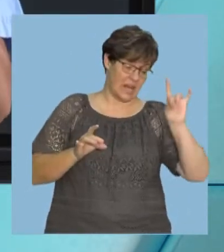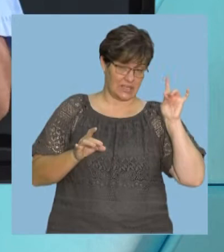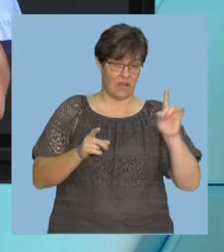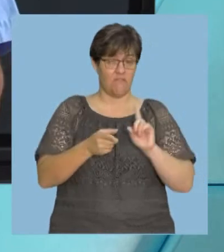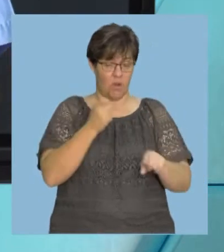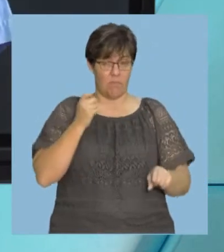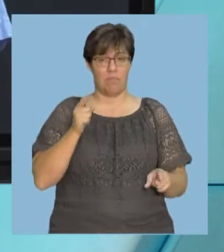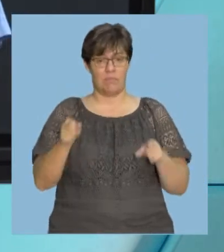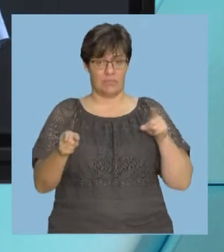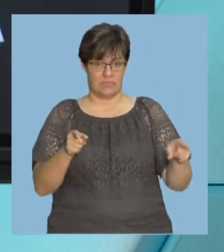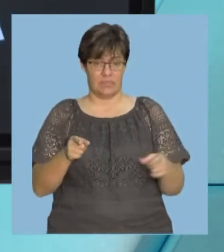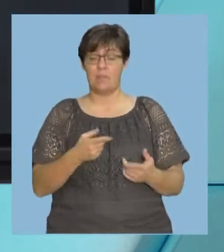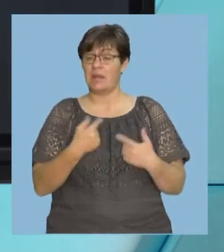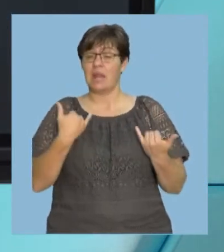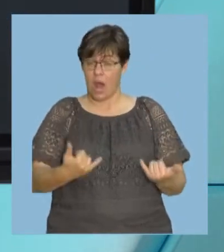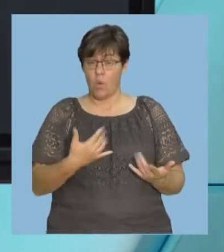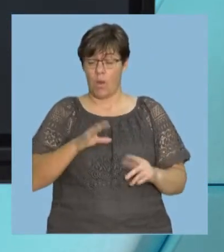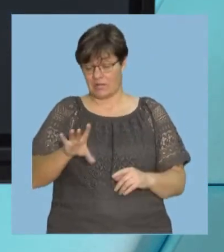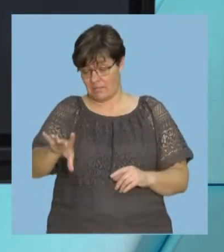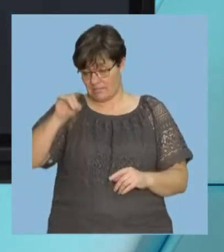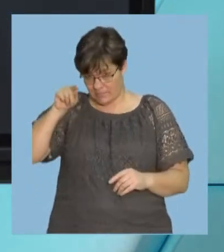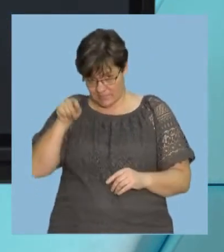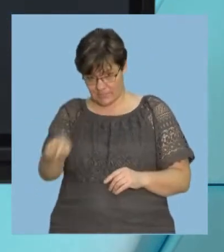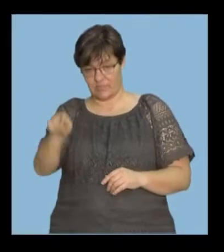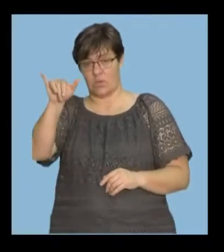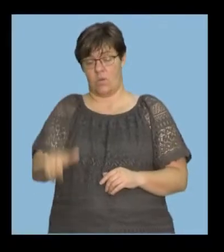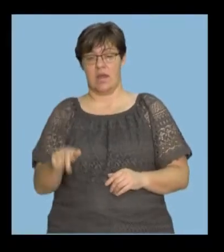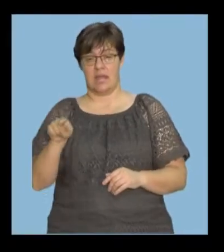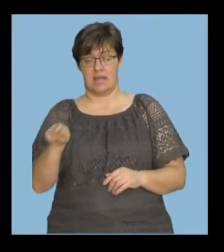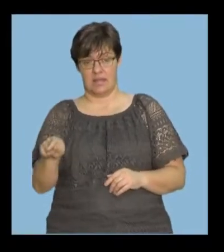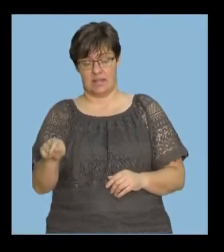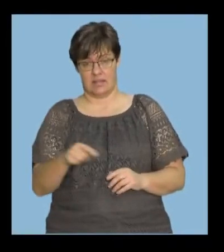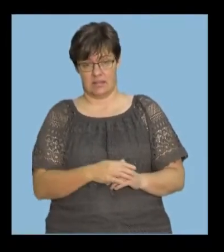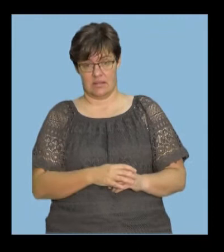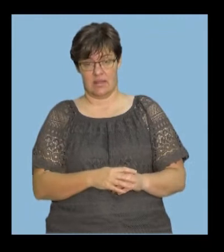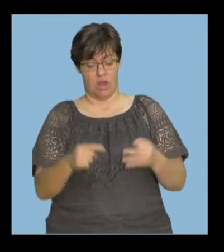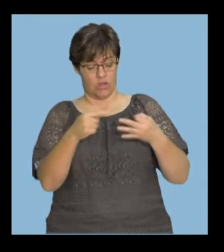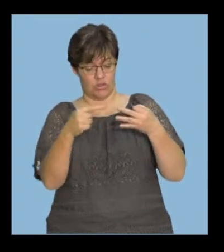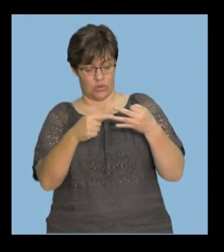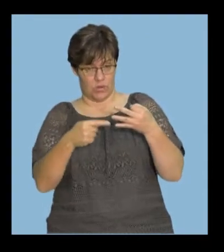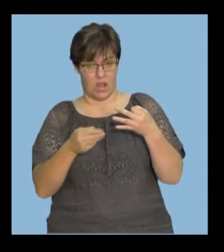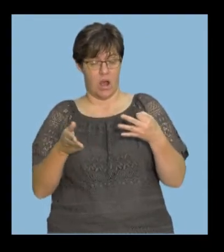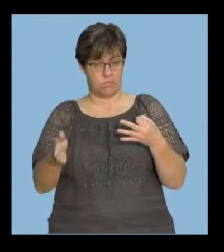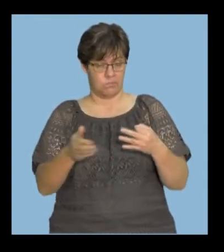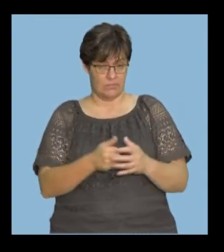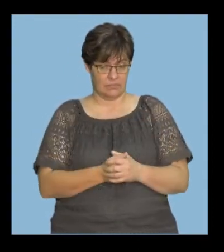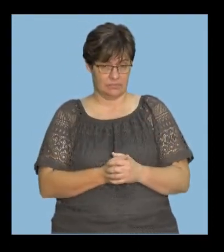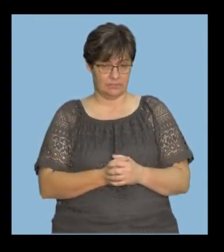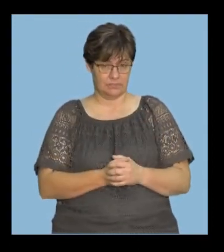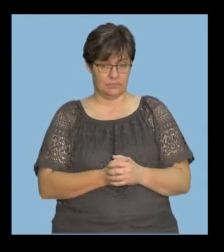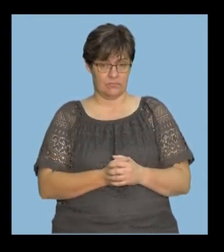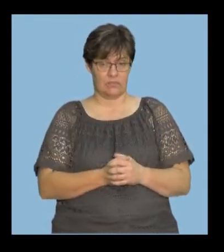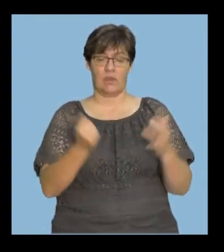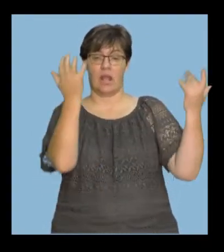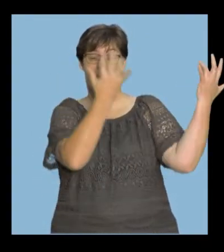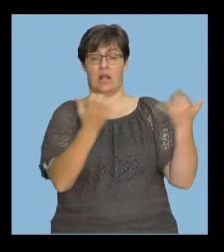selecting an element from set Y. So remember, we've got 3 things in the set,